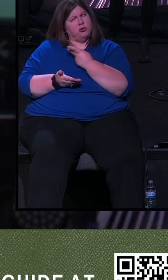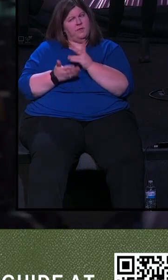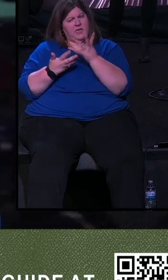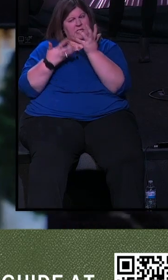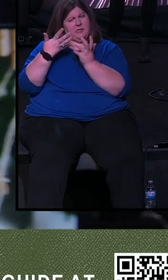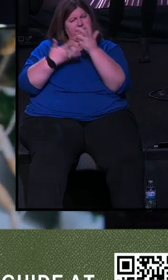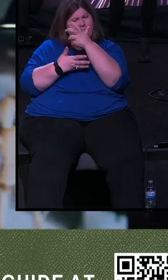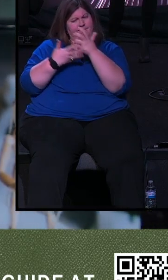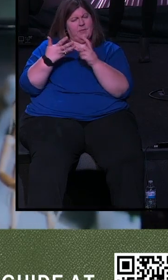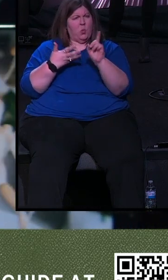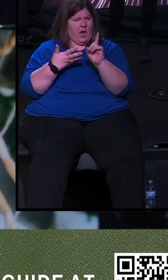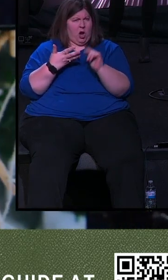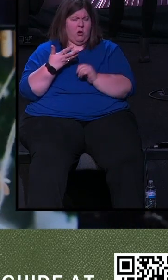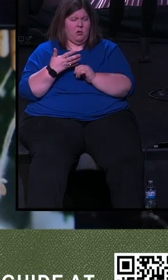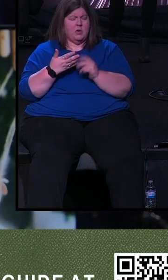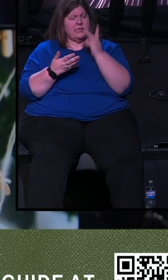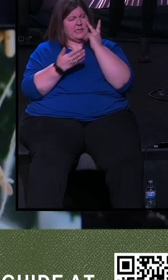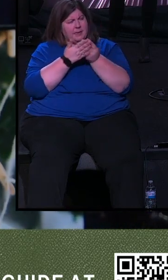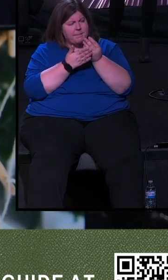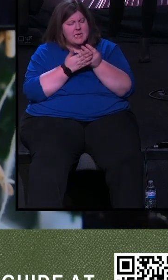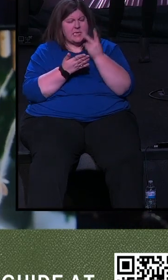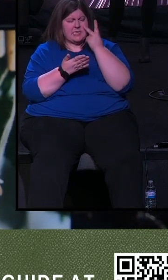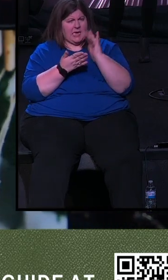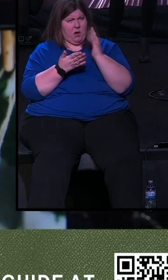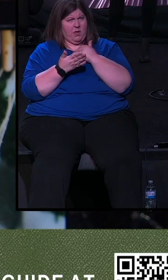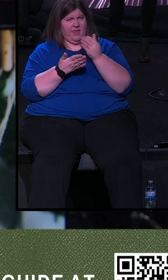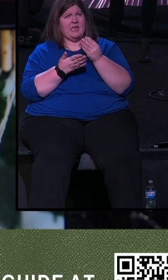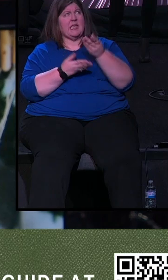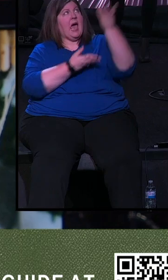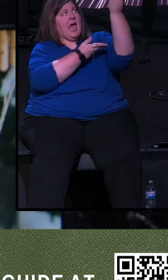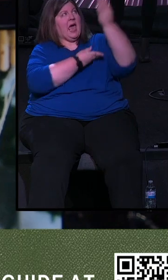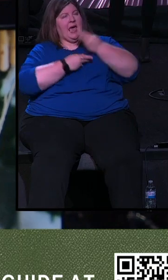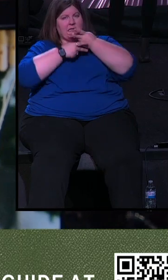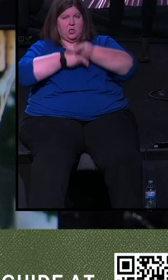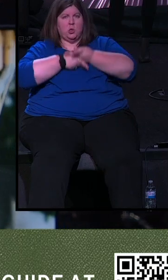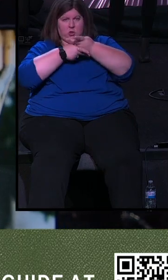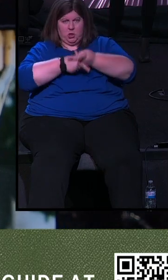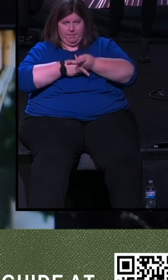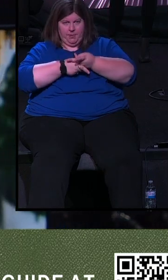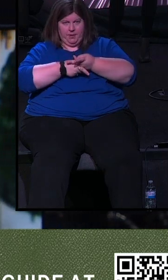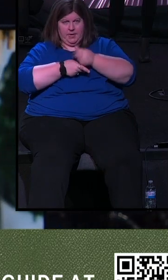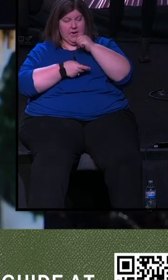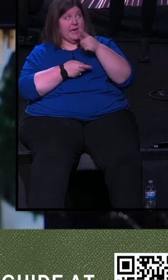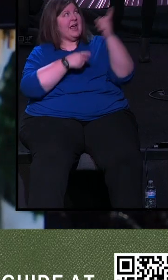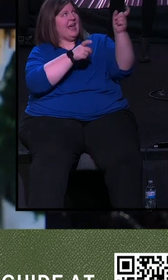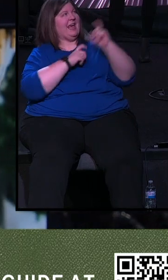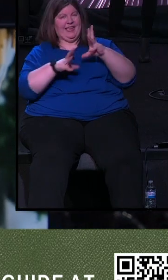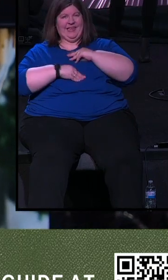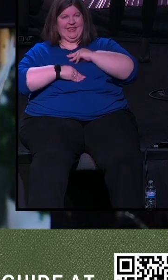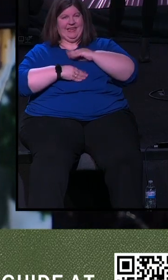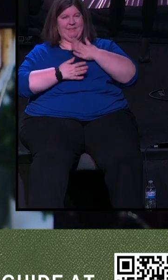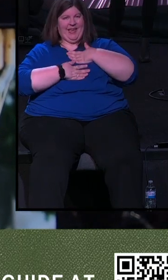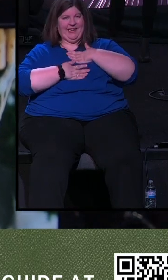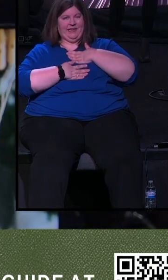actually seeing our lives and seeing our money and seeing our stuff as a stewardship of God rather than an ownership of our